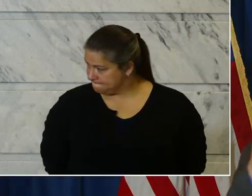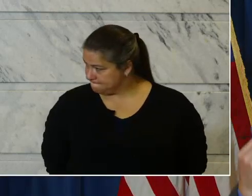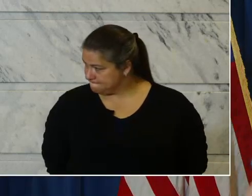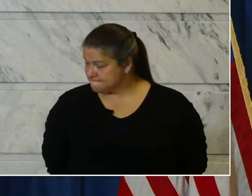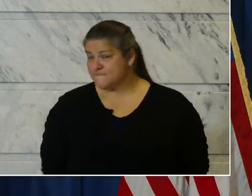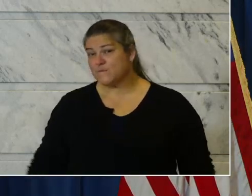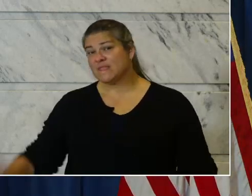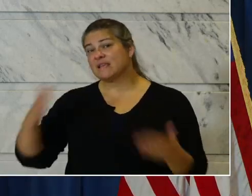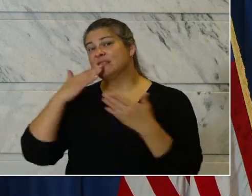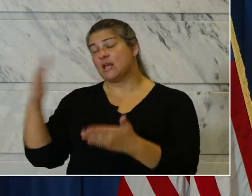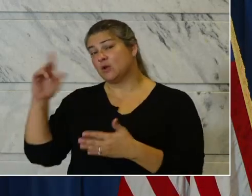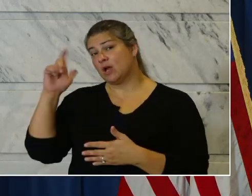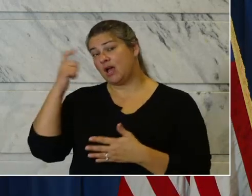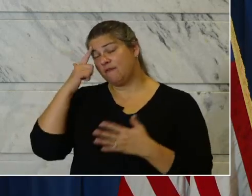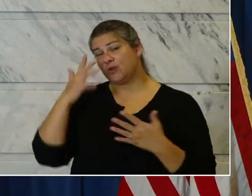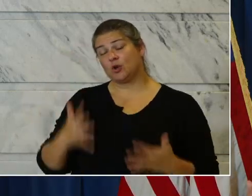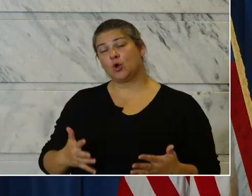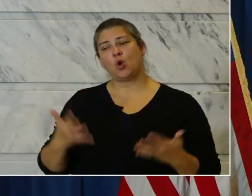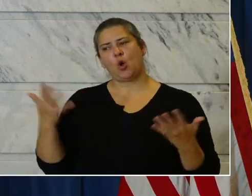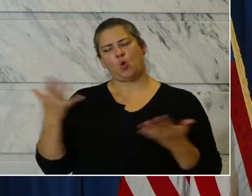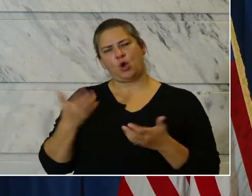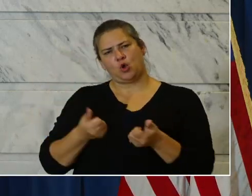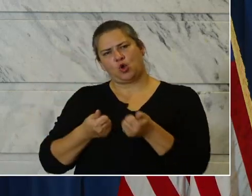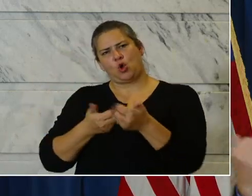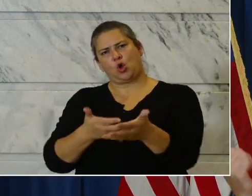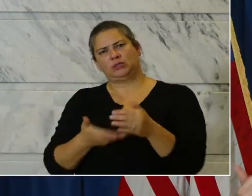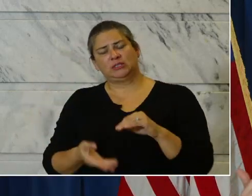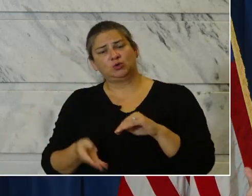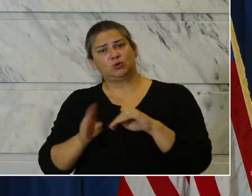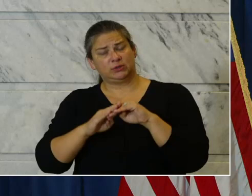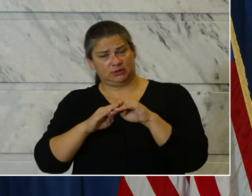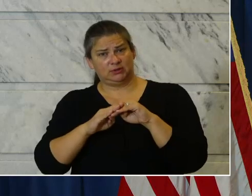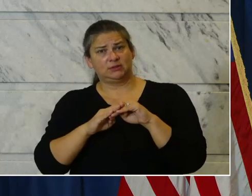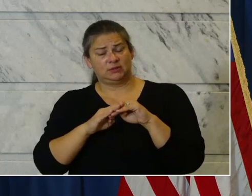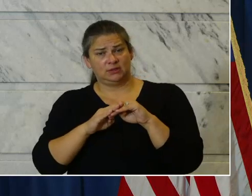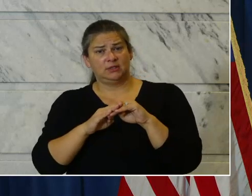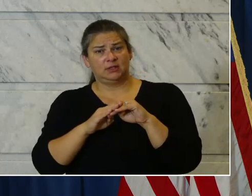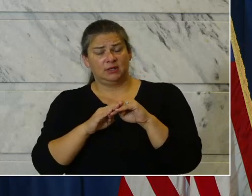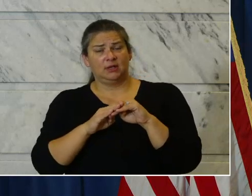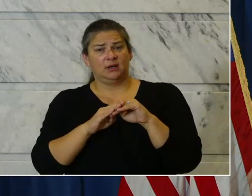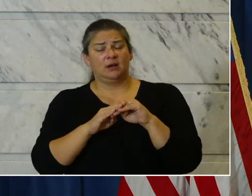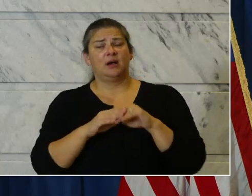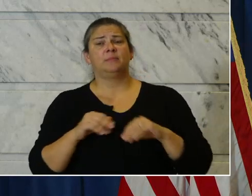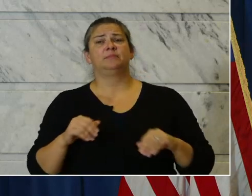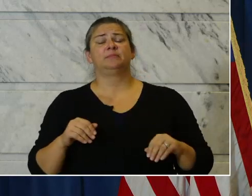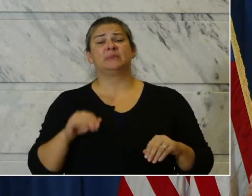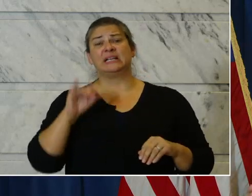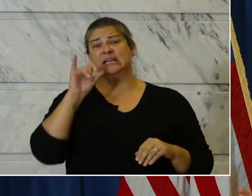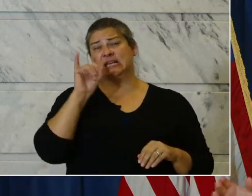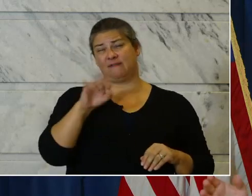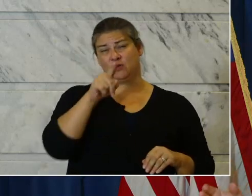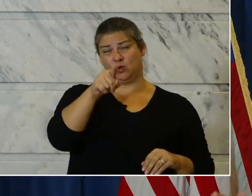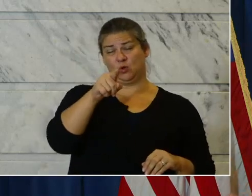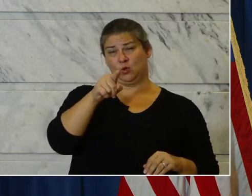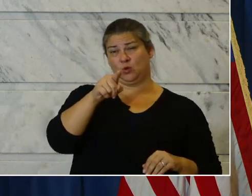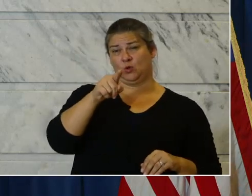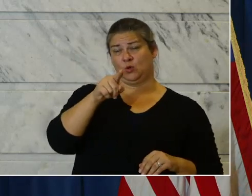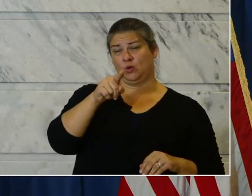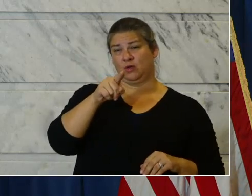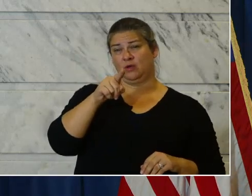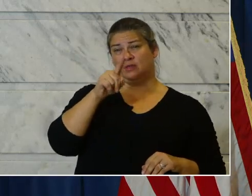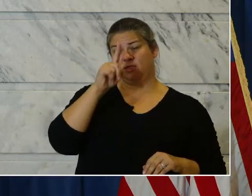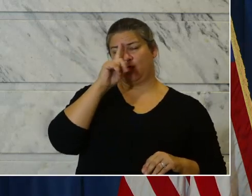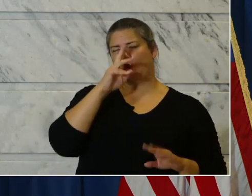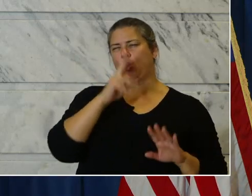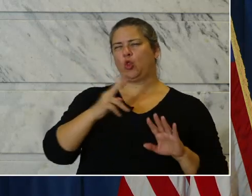Thank you, Governor. So what's driving the increase? Most of the things that were on that list. If you think back to March and